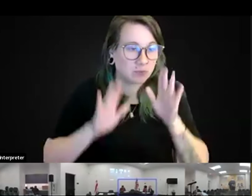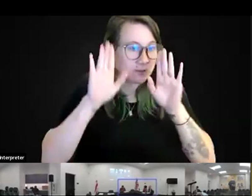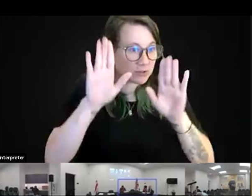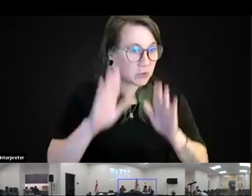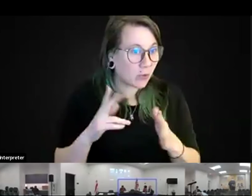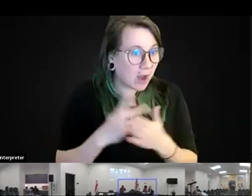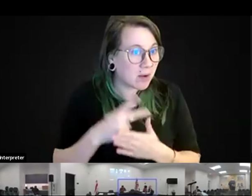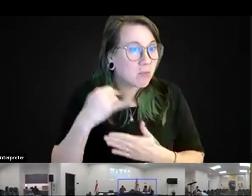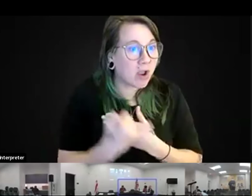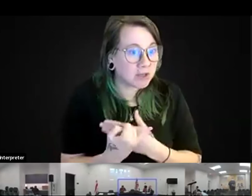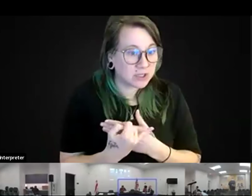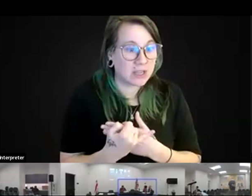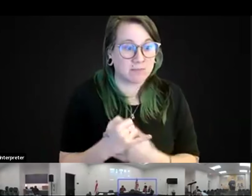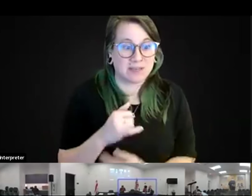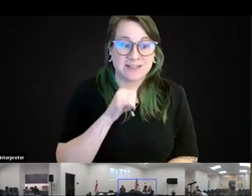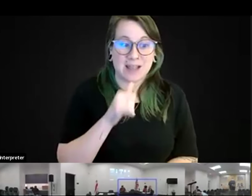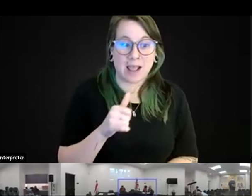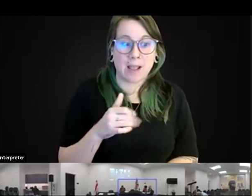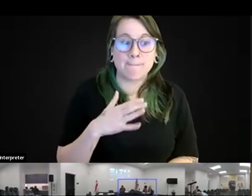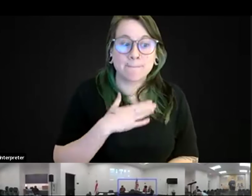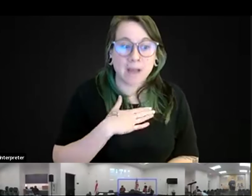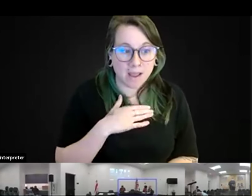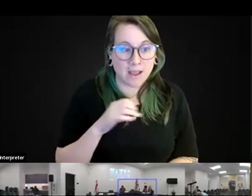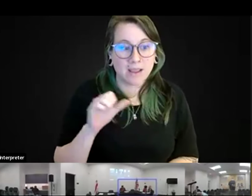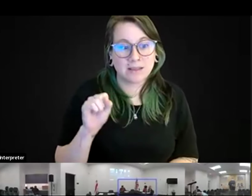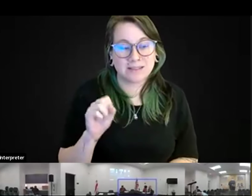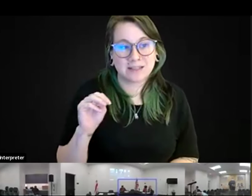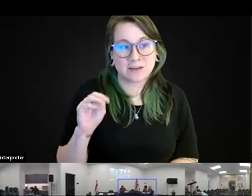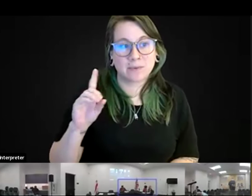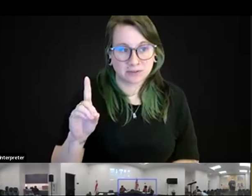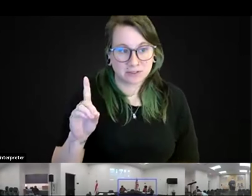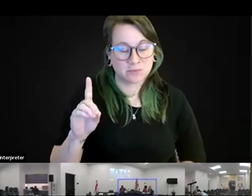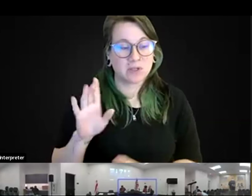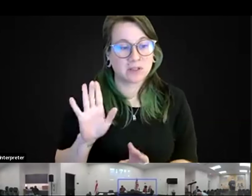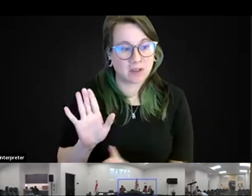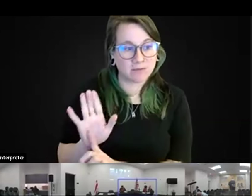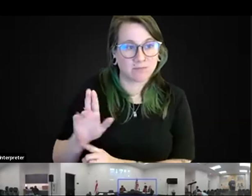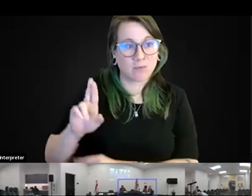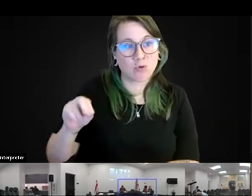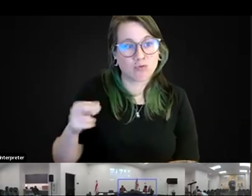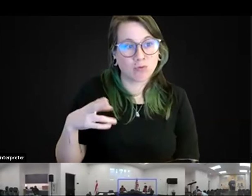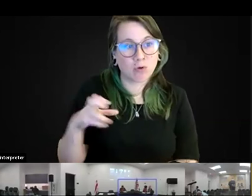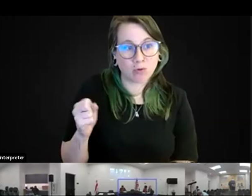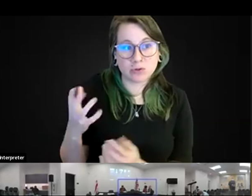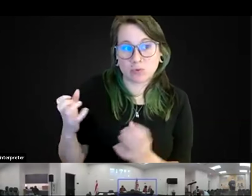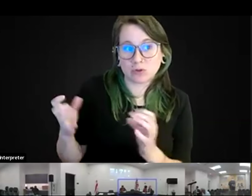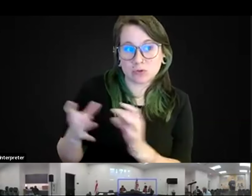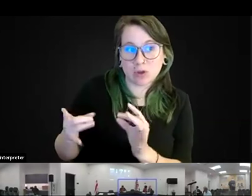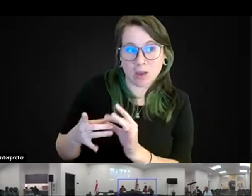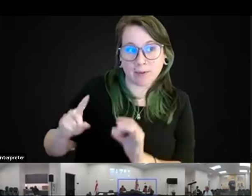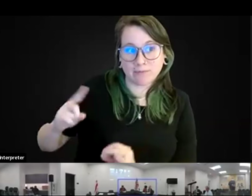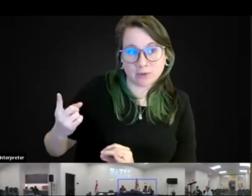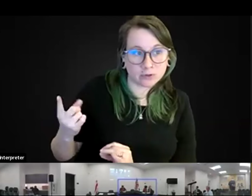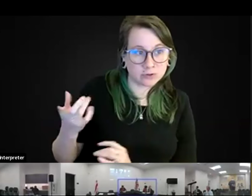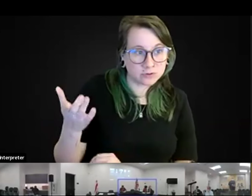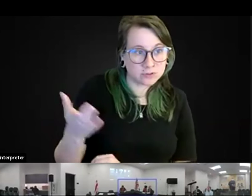but this is not in my single member district. This is in Commissioner Rhodes' single member district. Would you like to make a comment or question first, Commissioner?